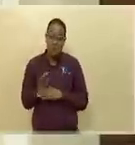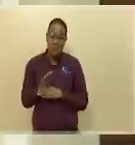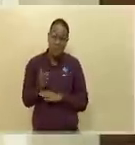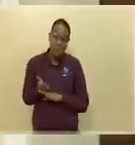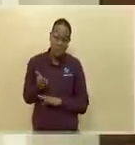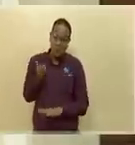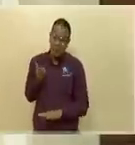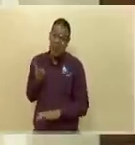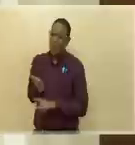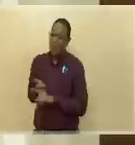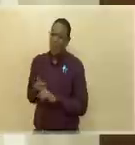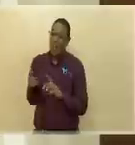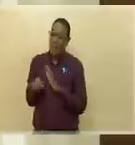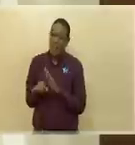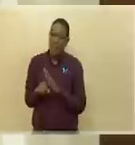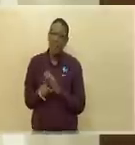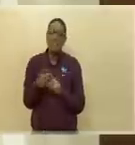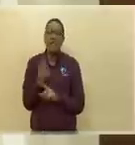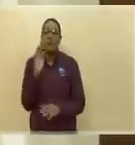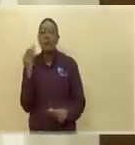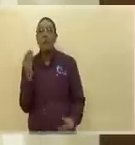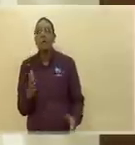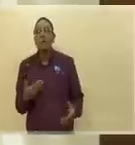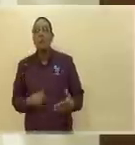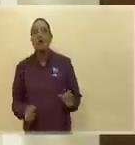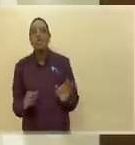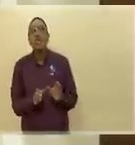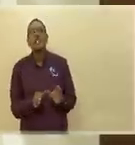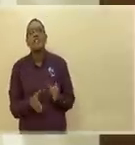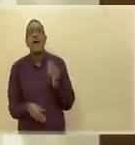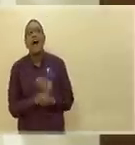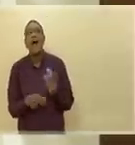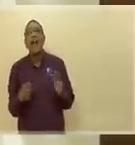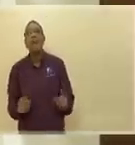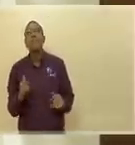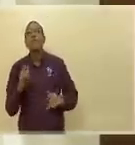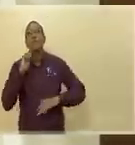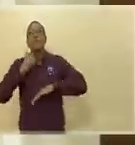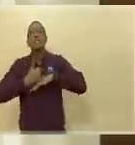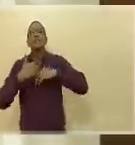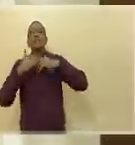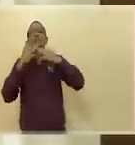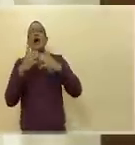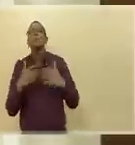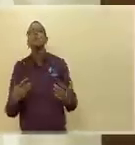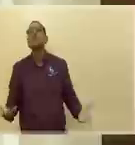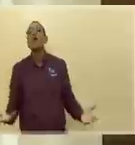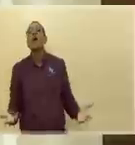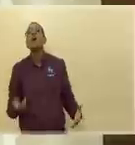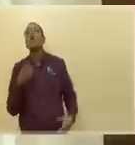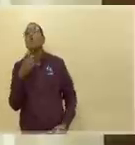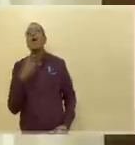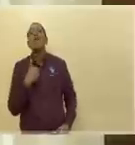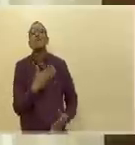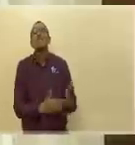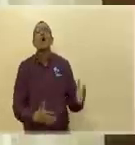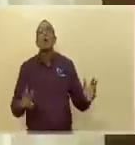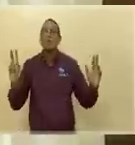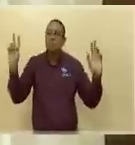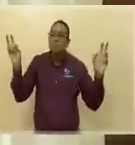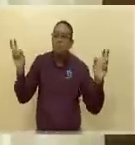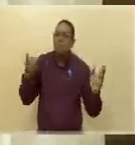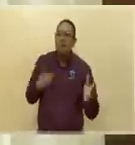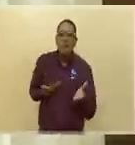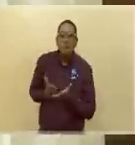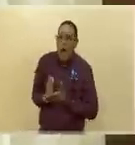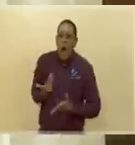before issuing any identification would say, bring your birth certificate, which is to establish that you have some entitlement, some